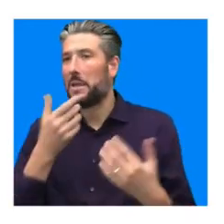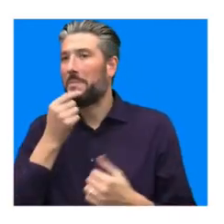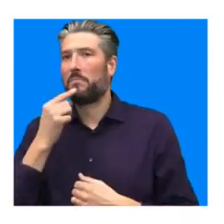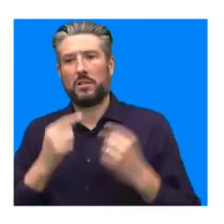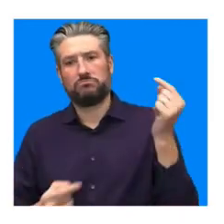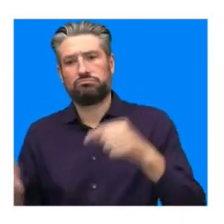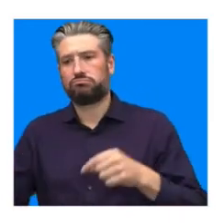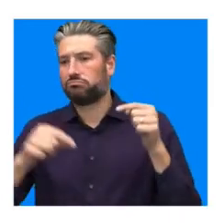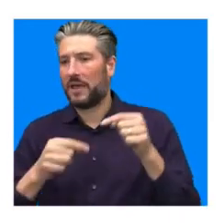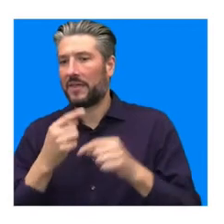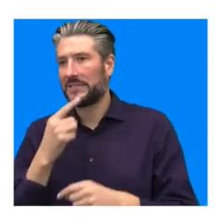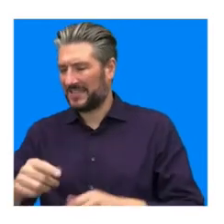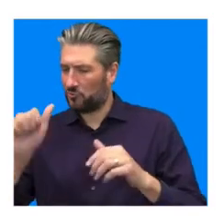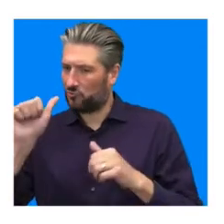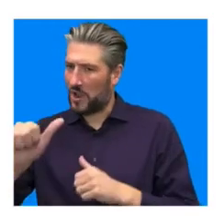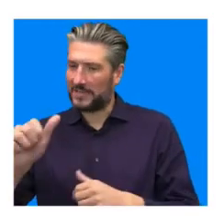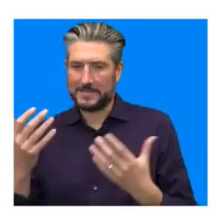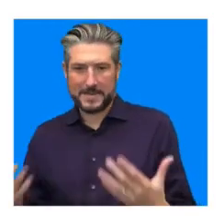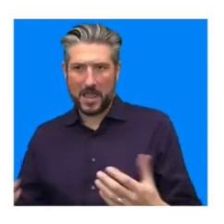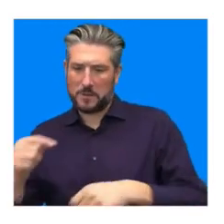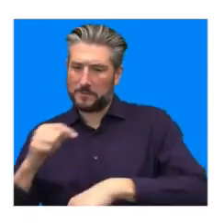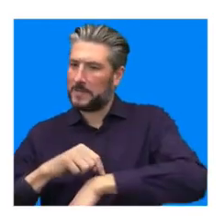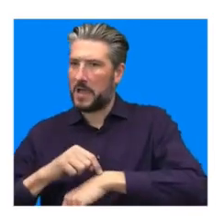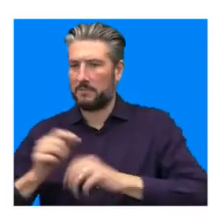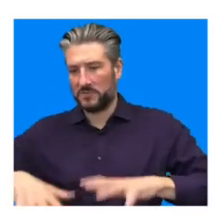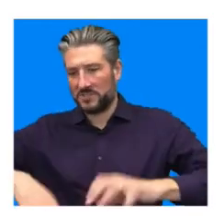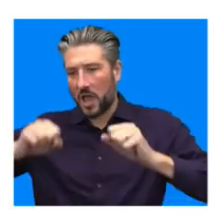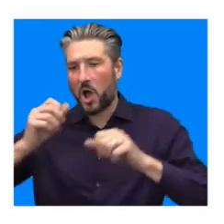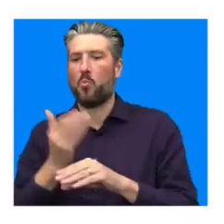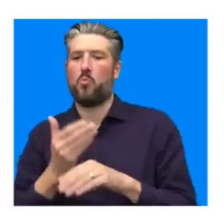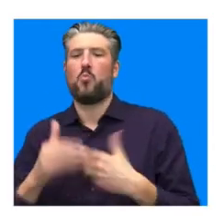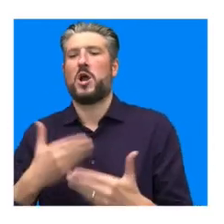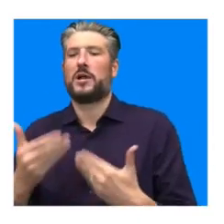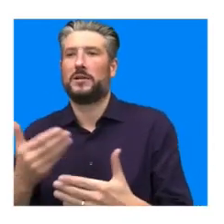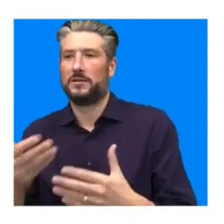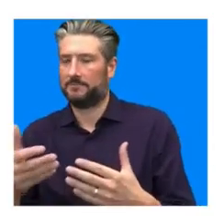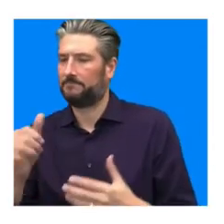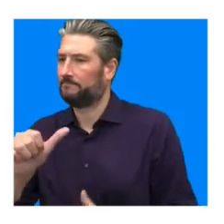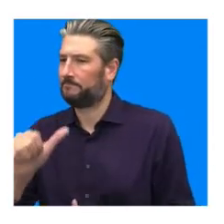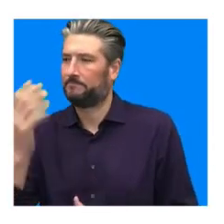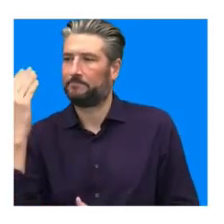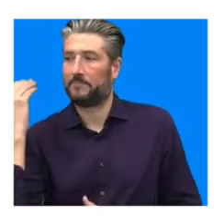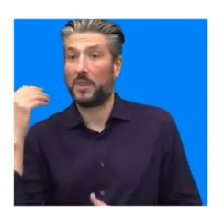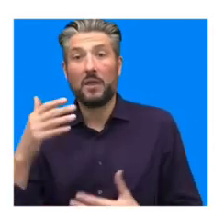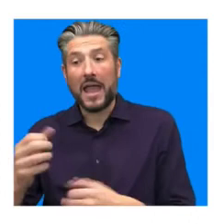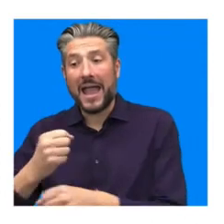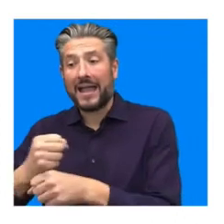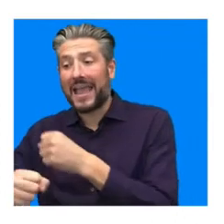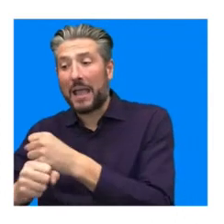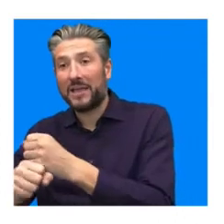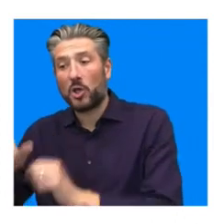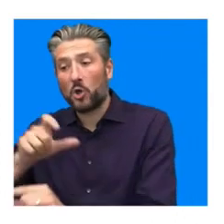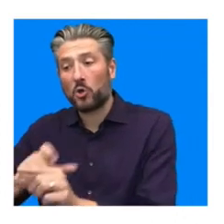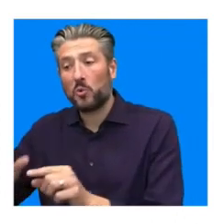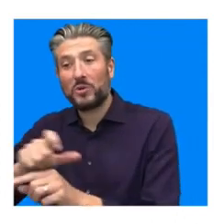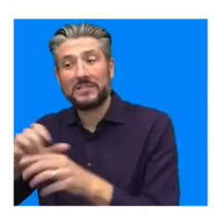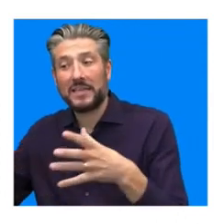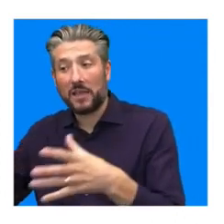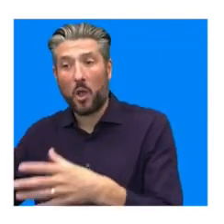to start working on this now or we're going to be too late. The gaming community, as you mentioned, had already been working on